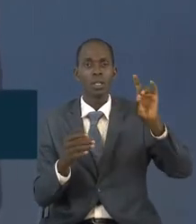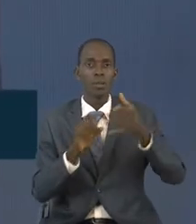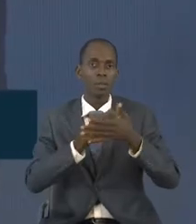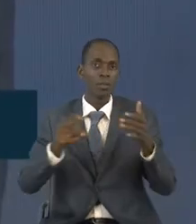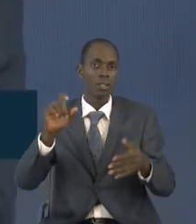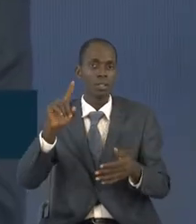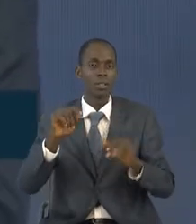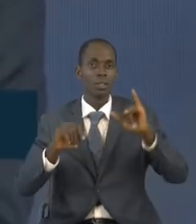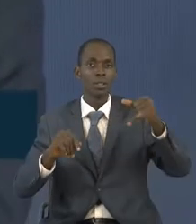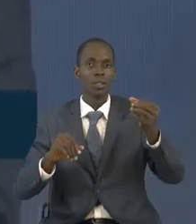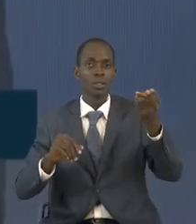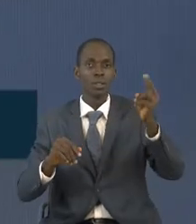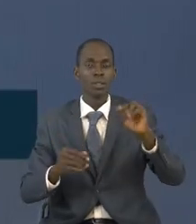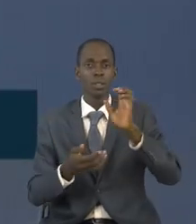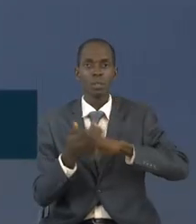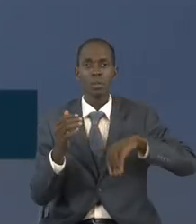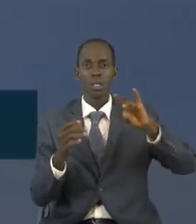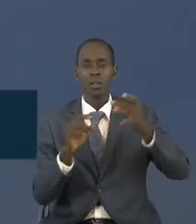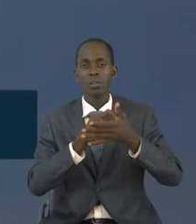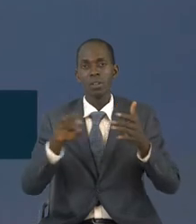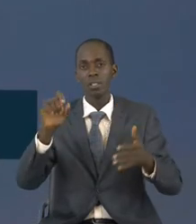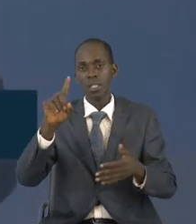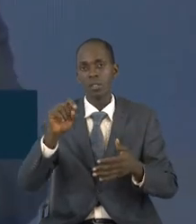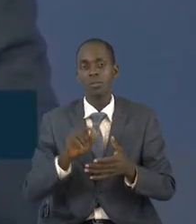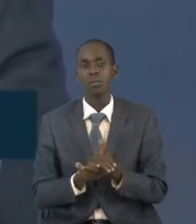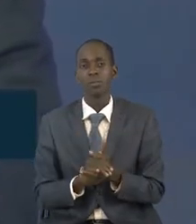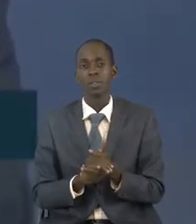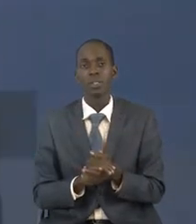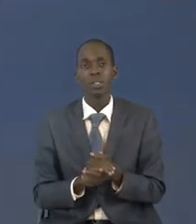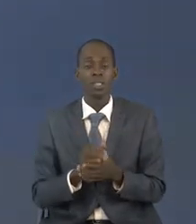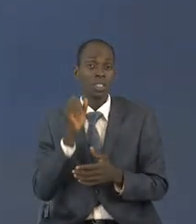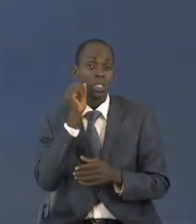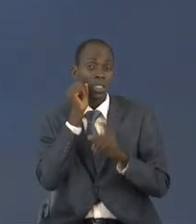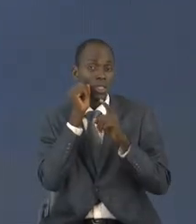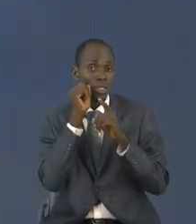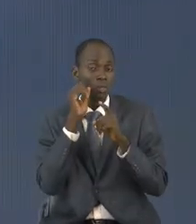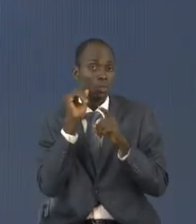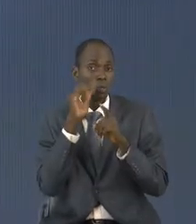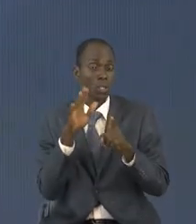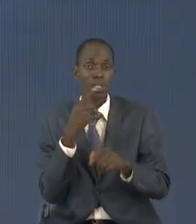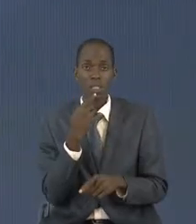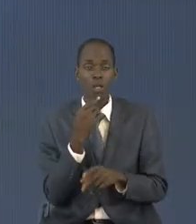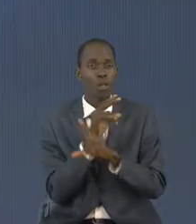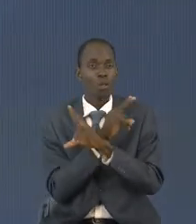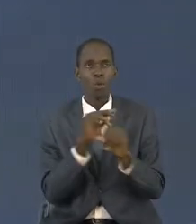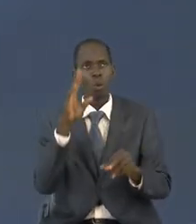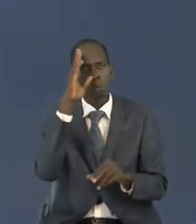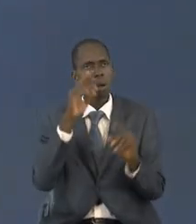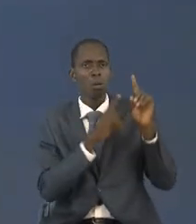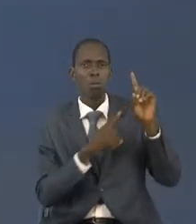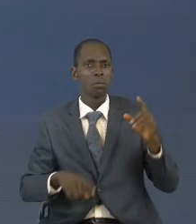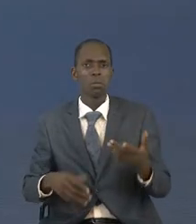John chapter 8, verse 11. She said, no man, Lord. She was